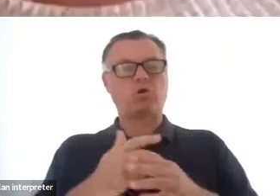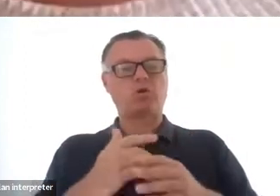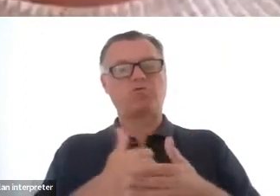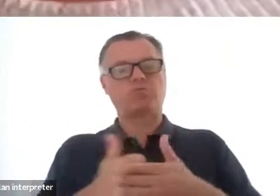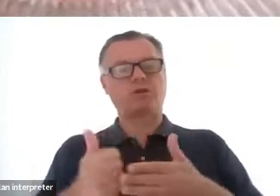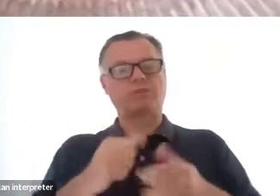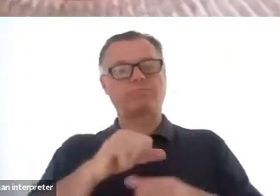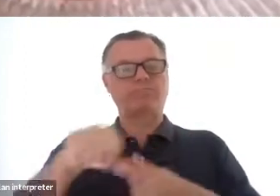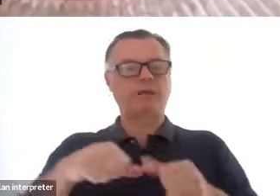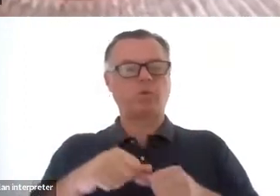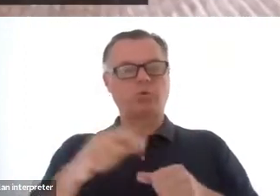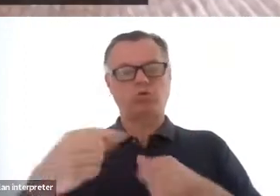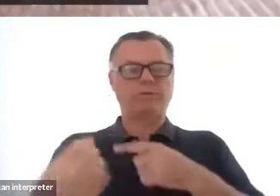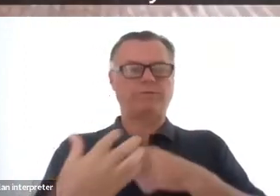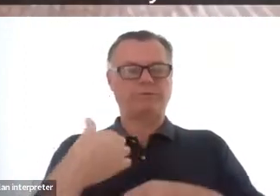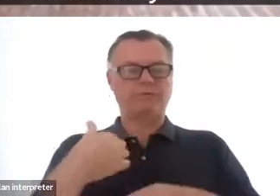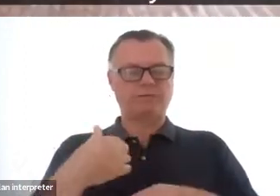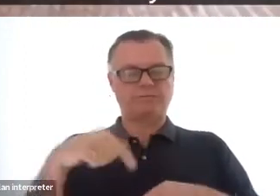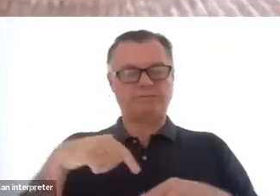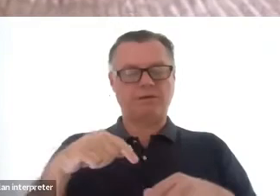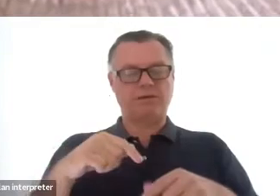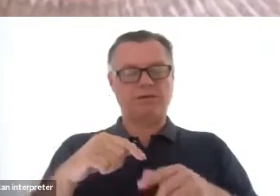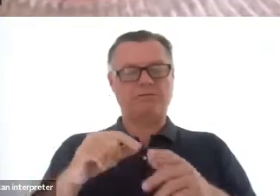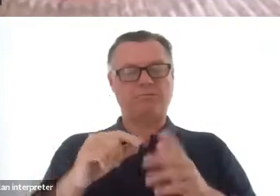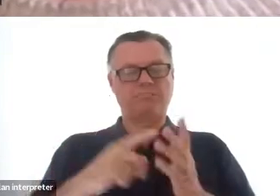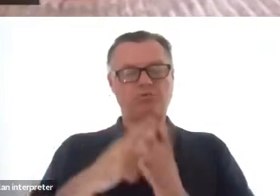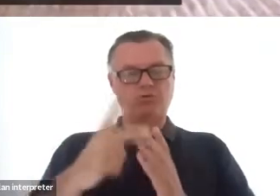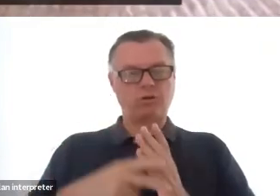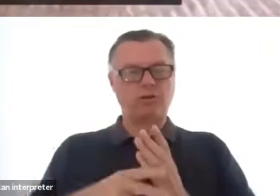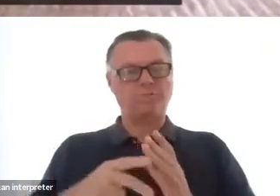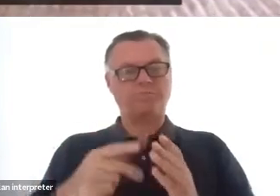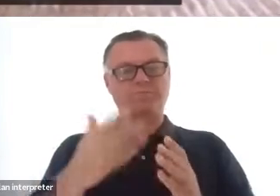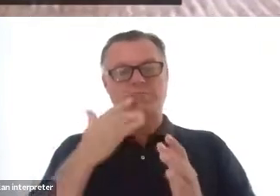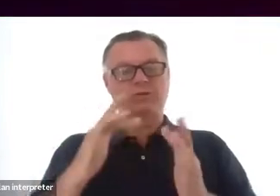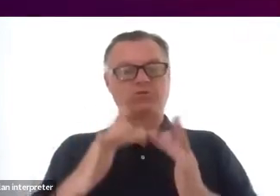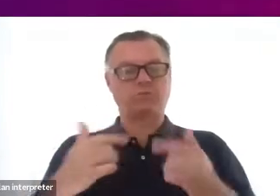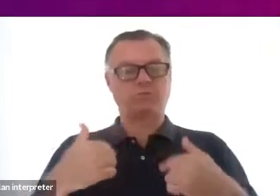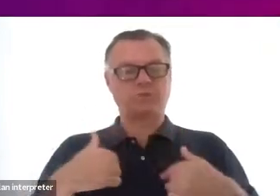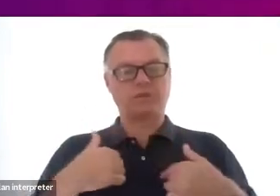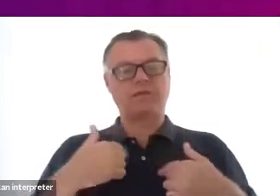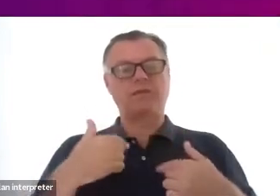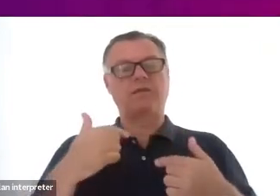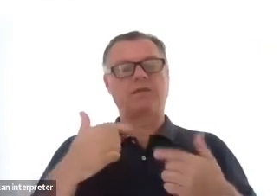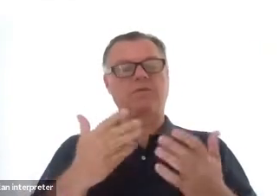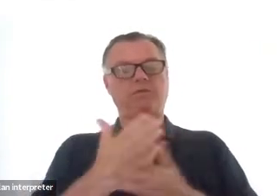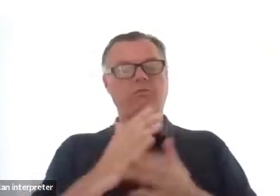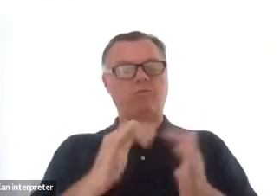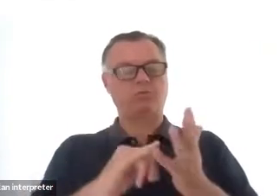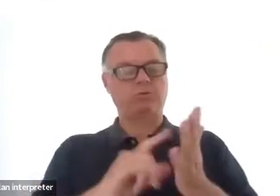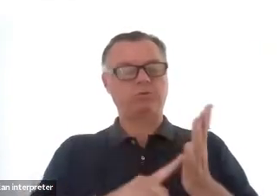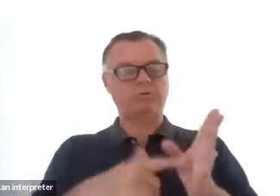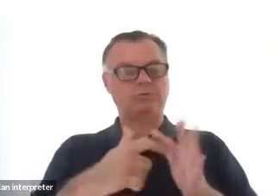it. If that's you or someone you know, find me on Slack or LinkedIn.